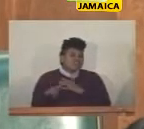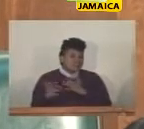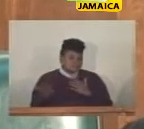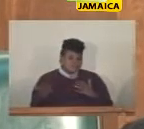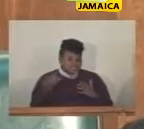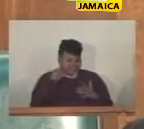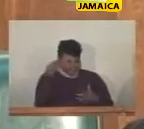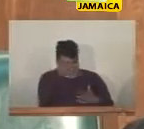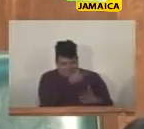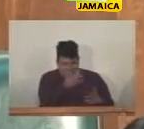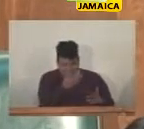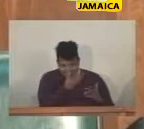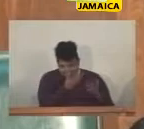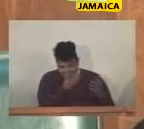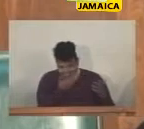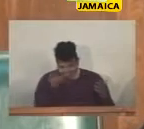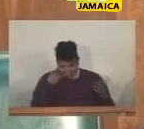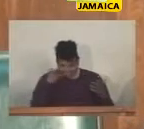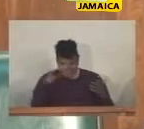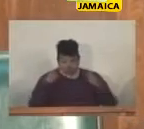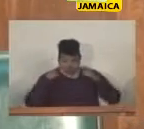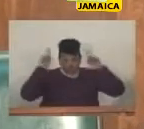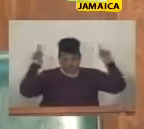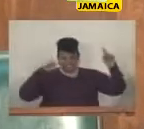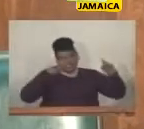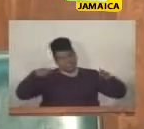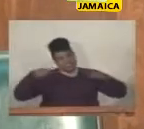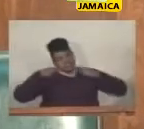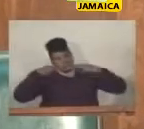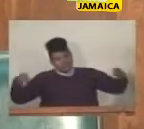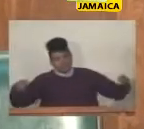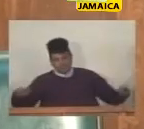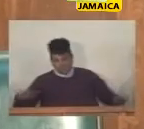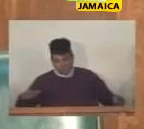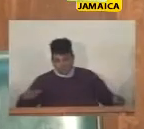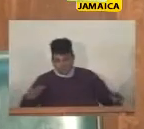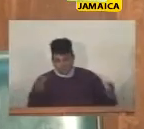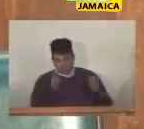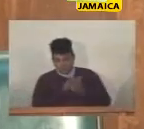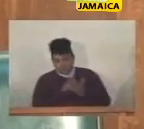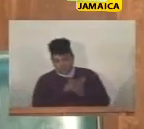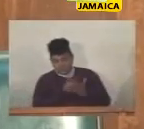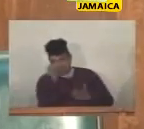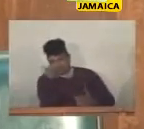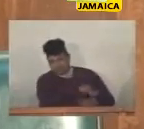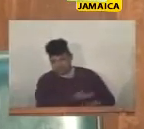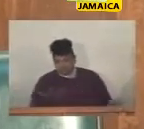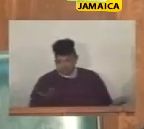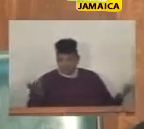a guilty plea that the restitution can be made. And I tell you why.